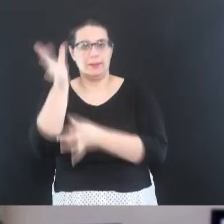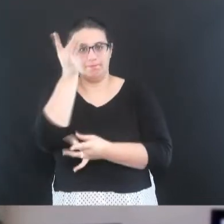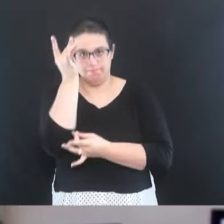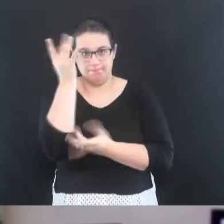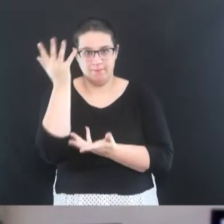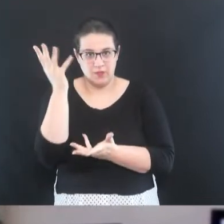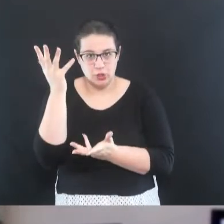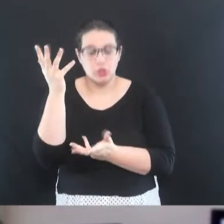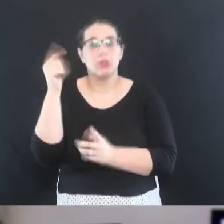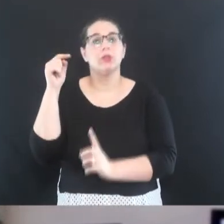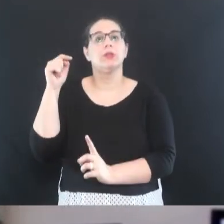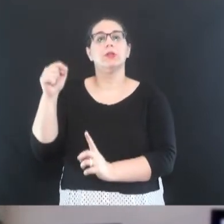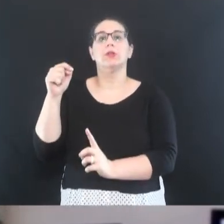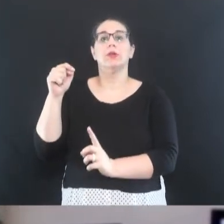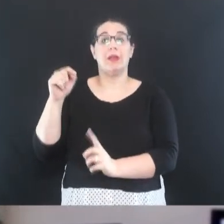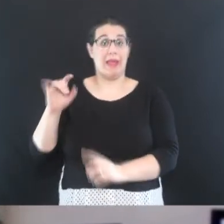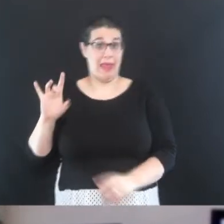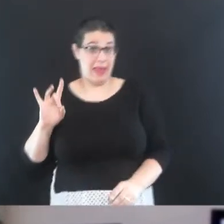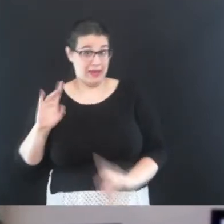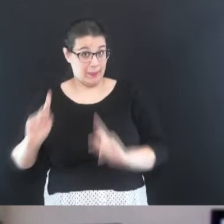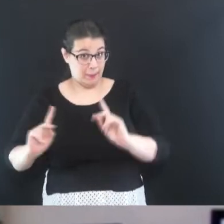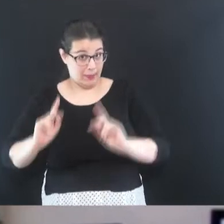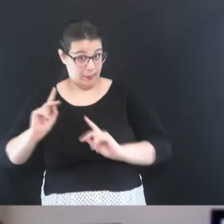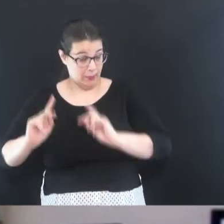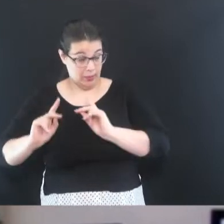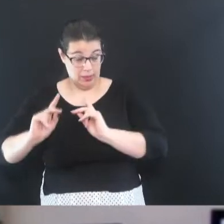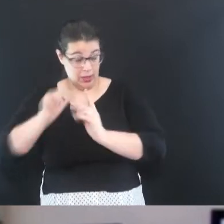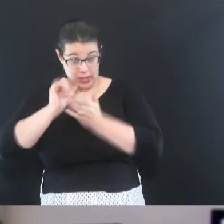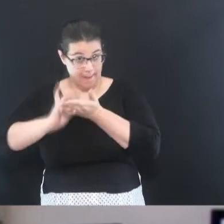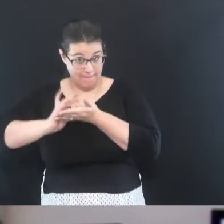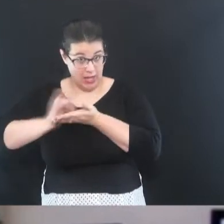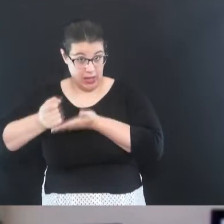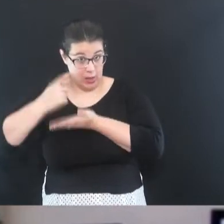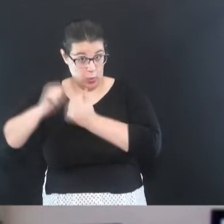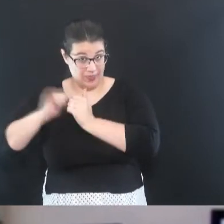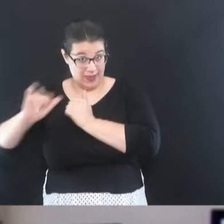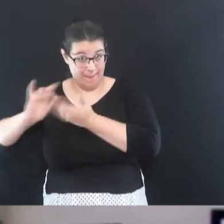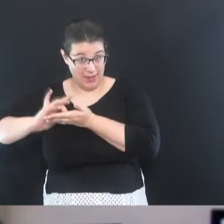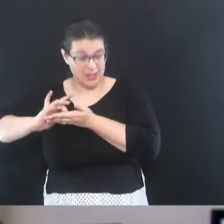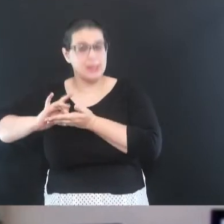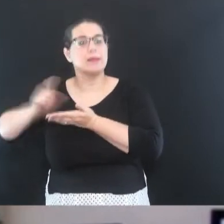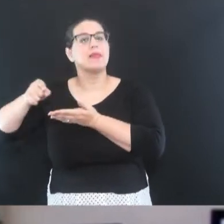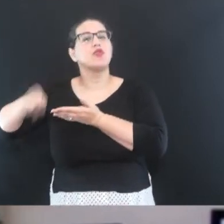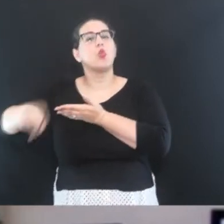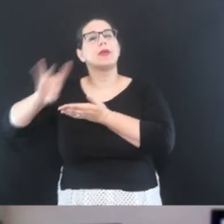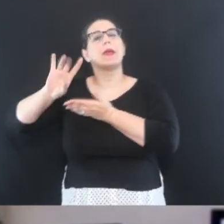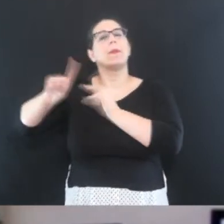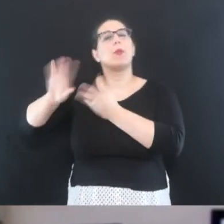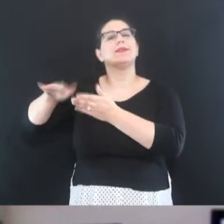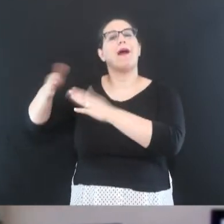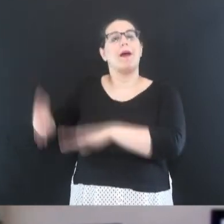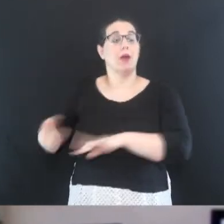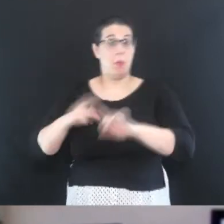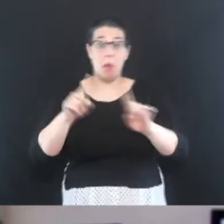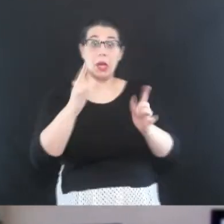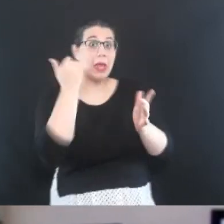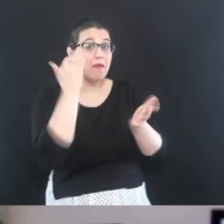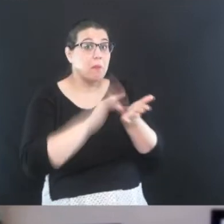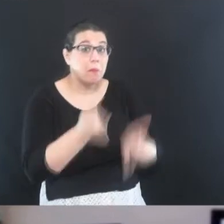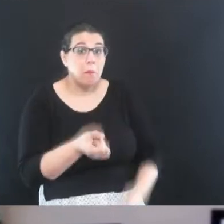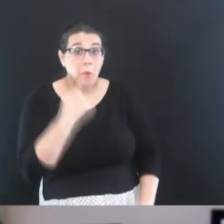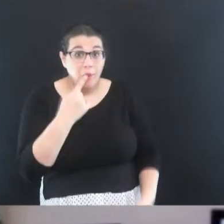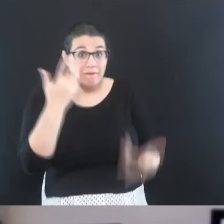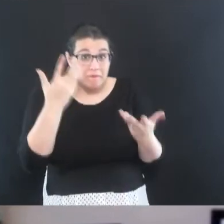the non-treatment, didn't get the pill with the drug, died, and nobody died in the get